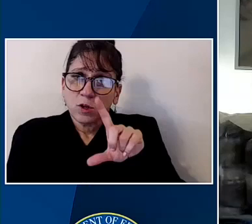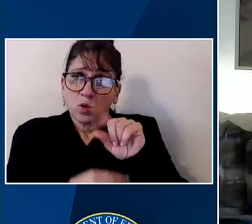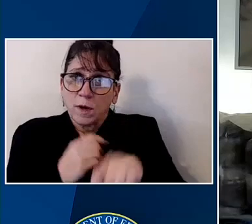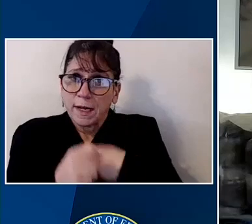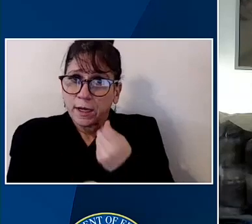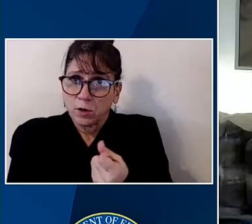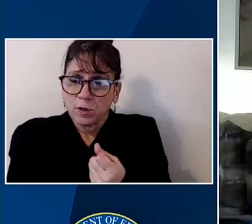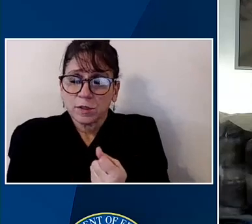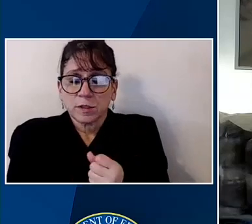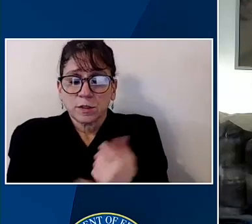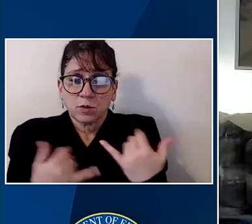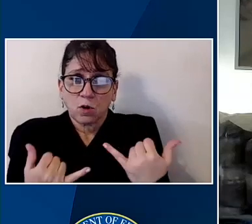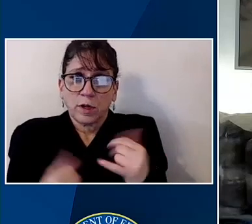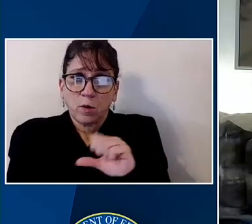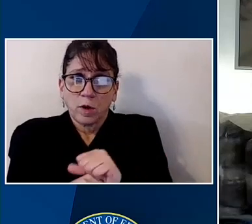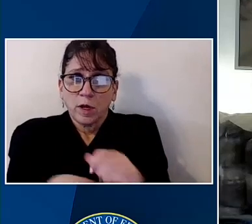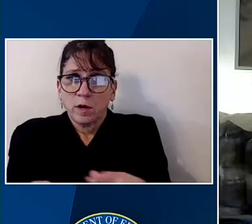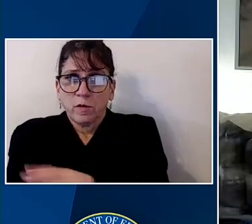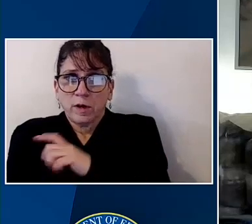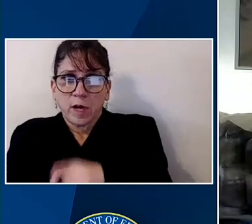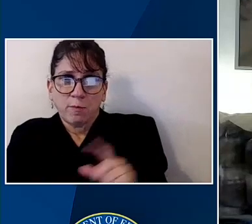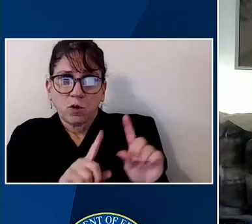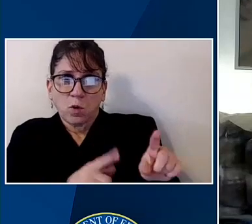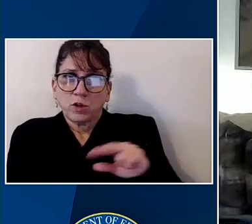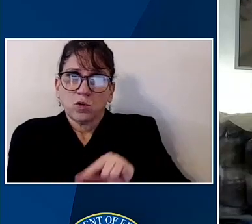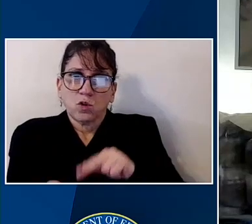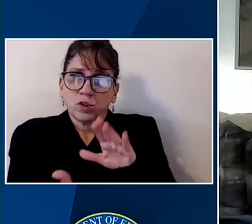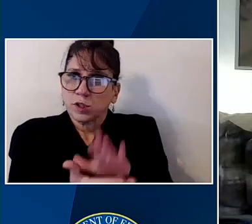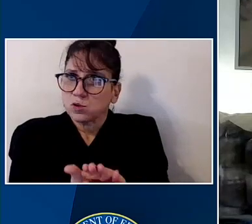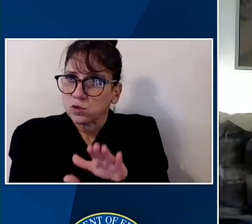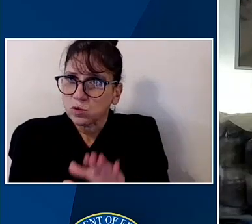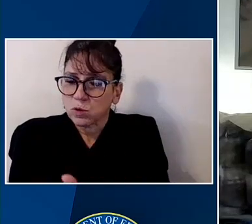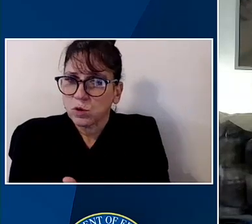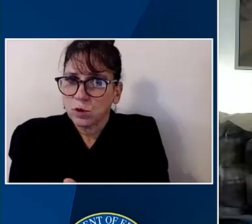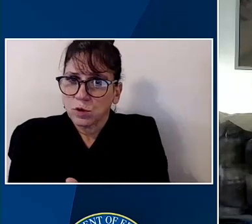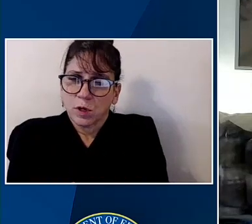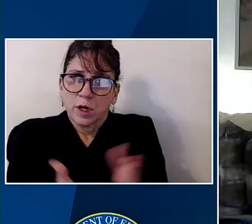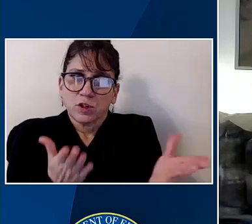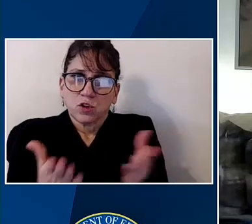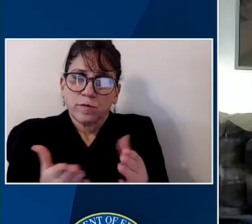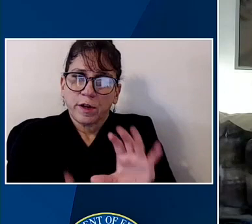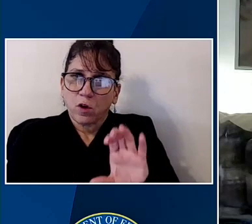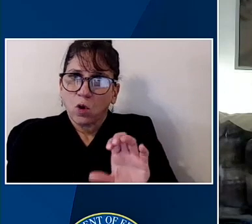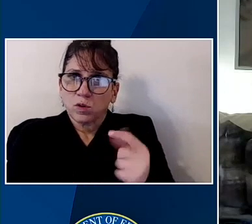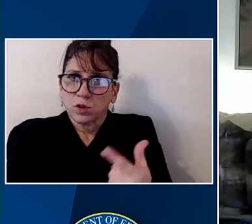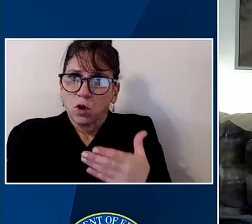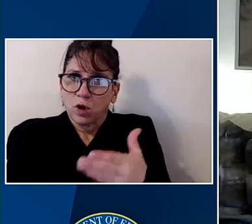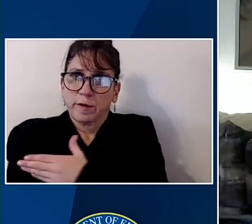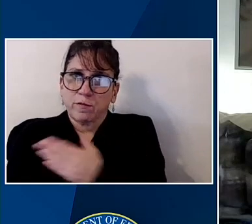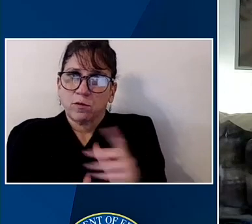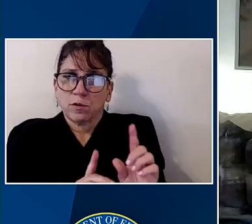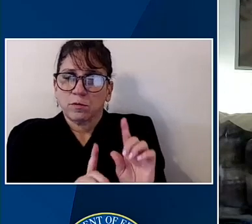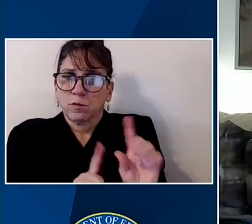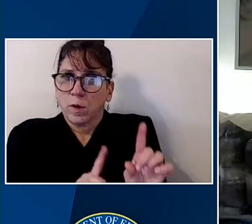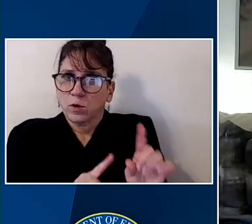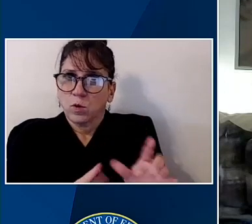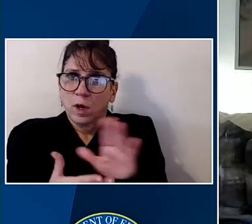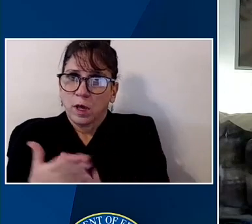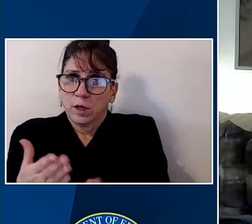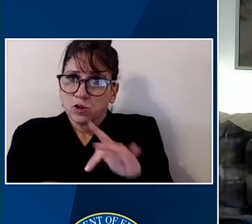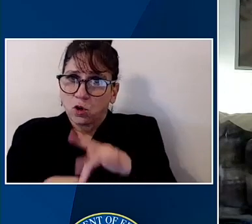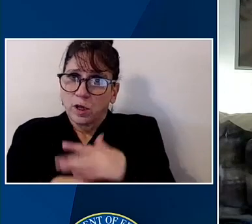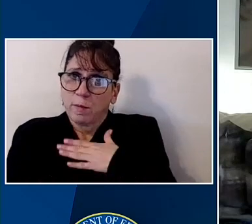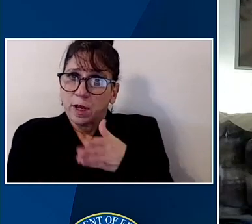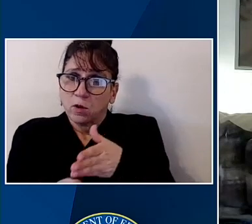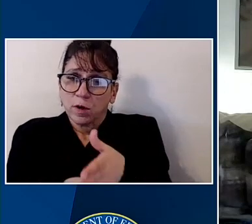working full-time while going to nursing school. I also served in the Coast Guard prior to attending college. Early in my career, I